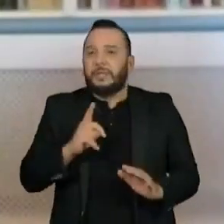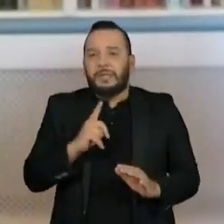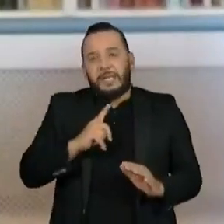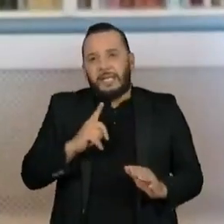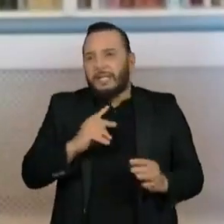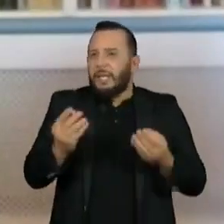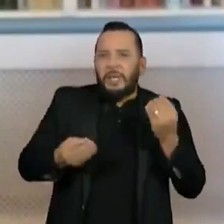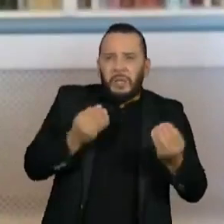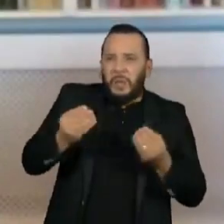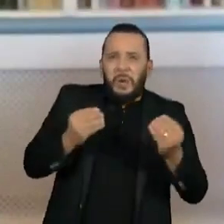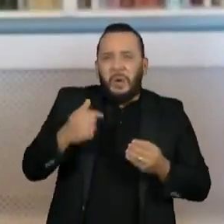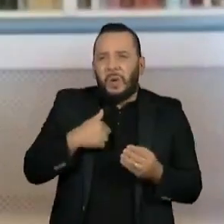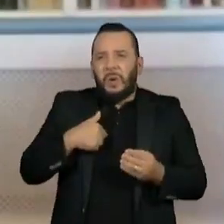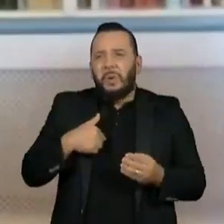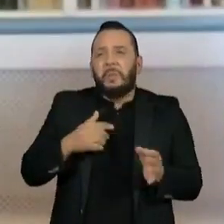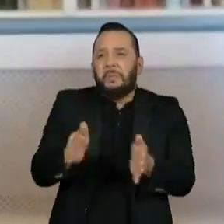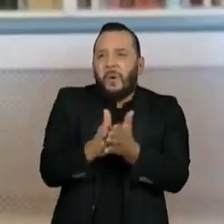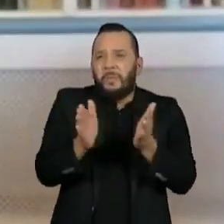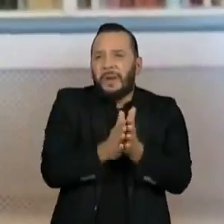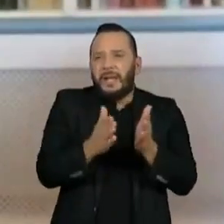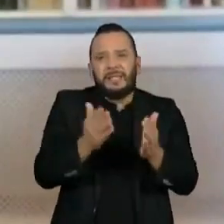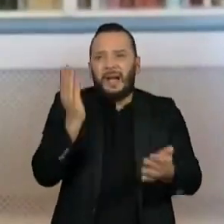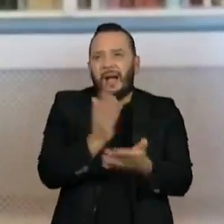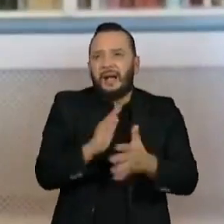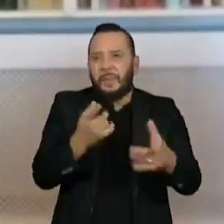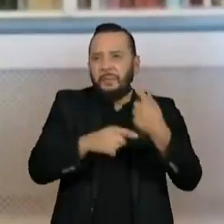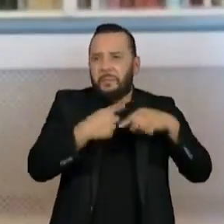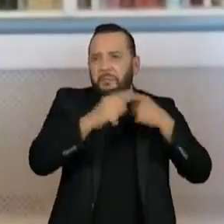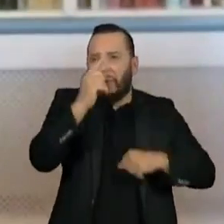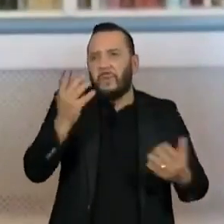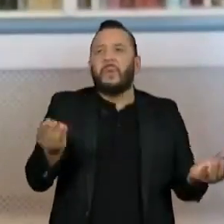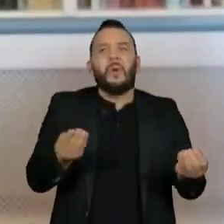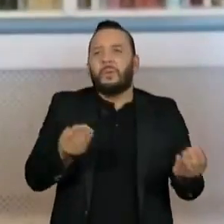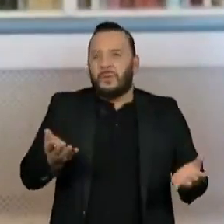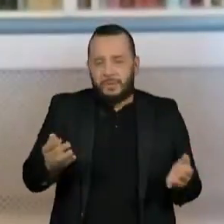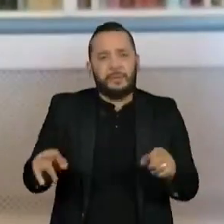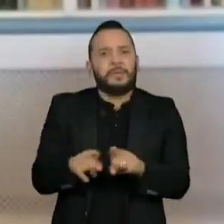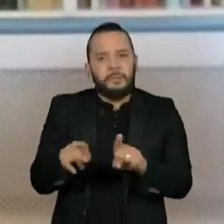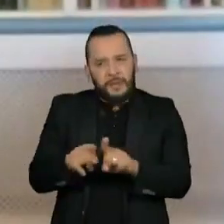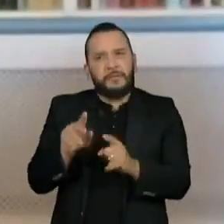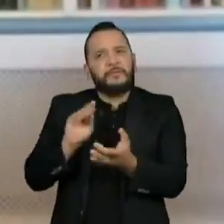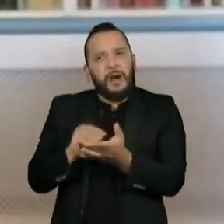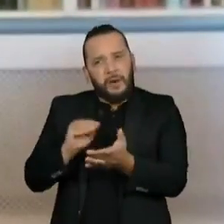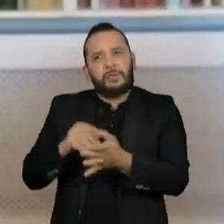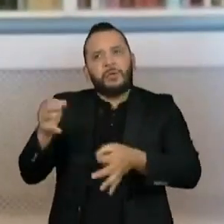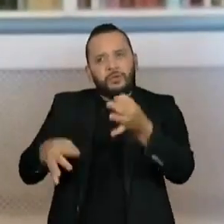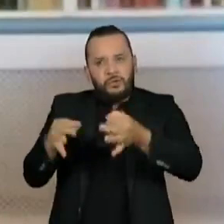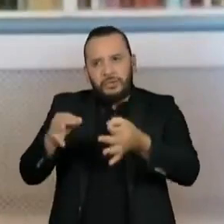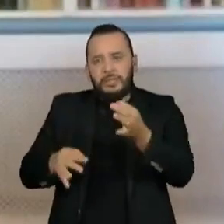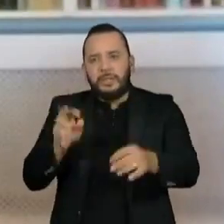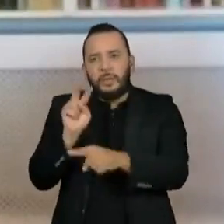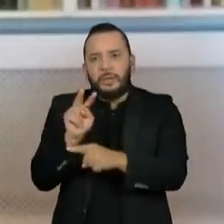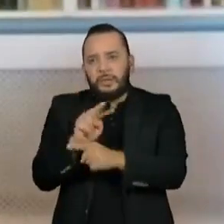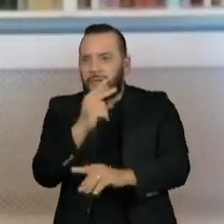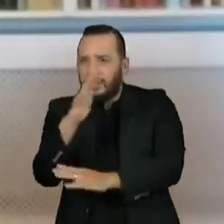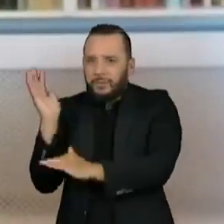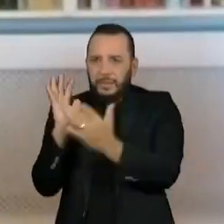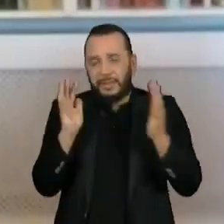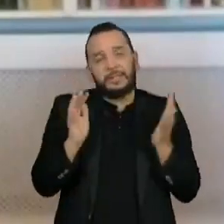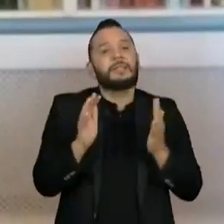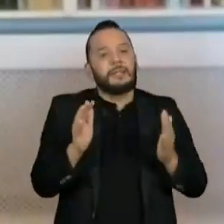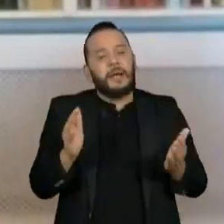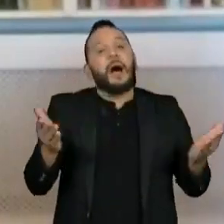their people out of poverty and the fifth injustice is the injustice to nature herself and we've only recently